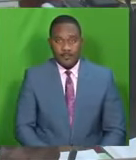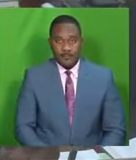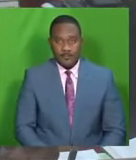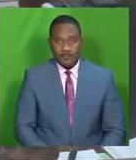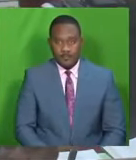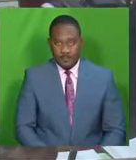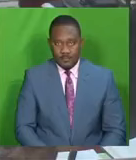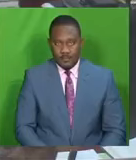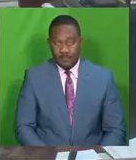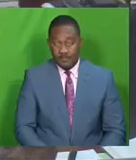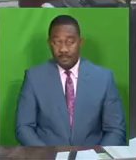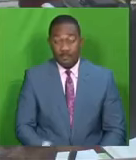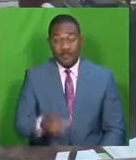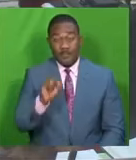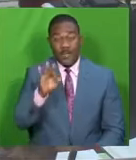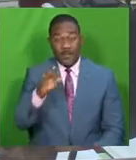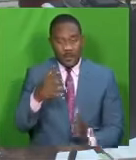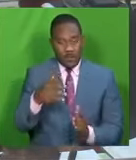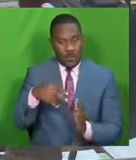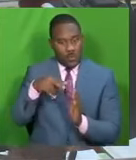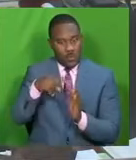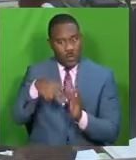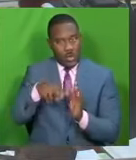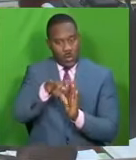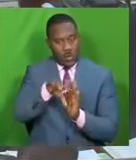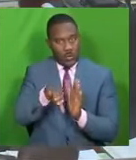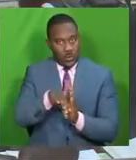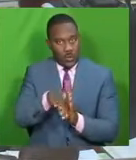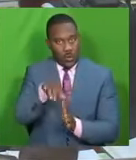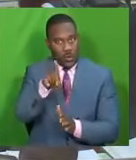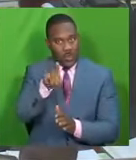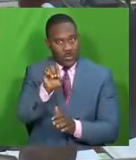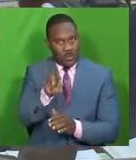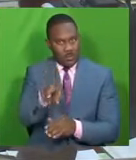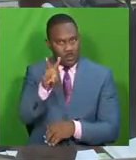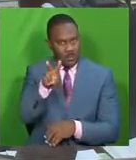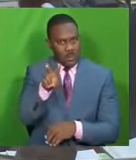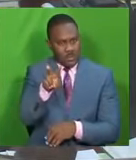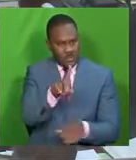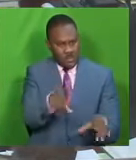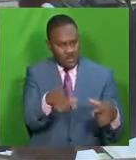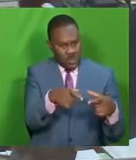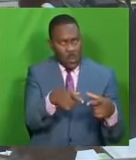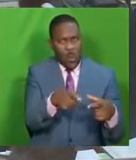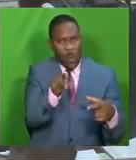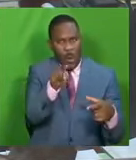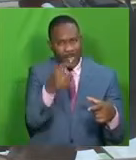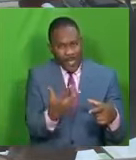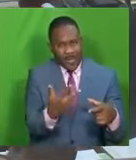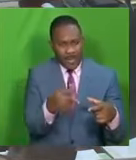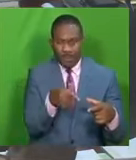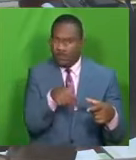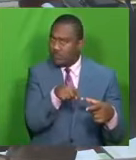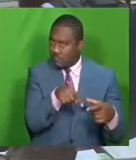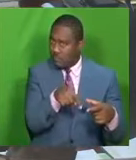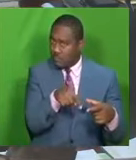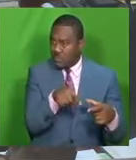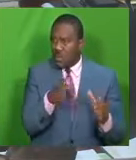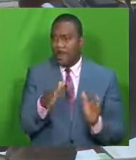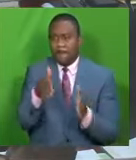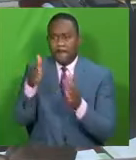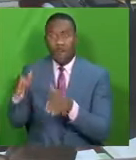when you read 102, it says that our quorum is 1/3. But when it comes